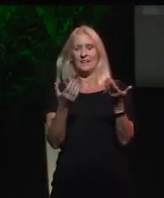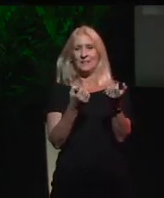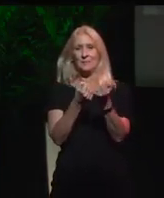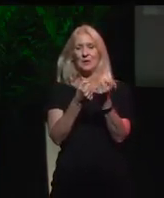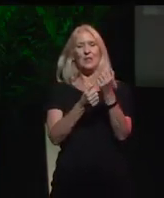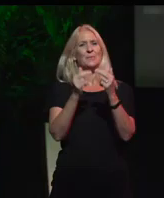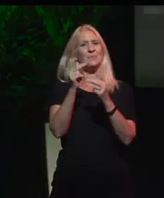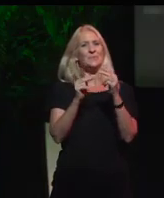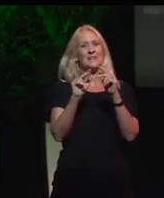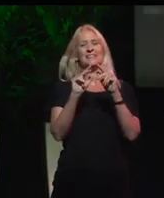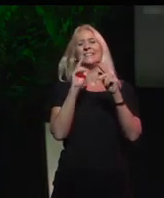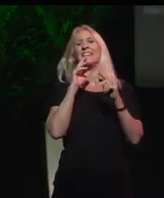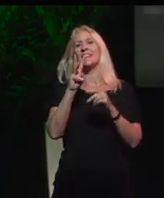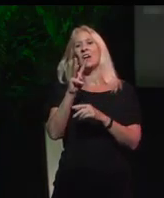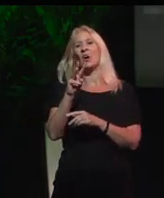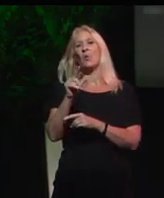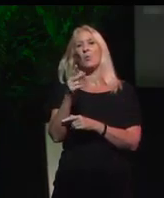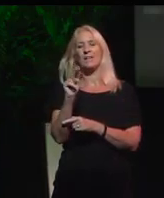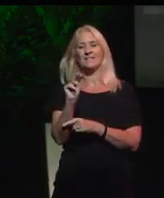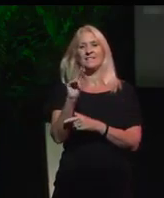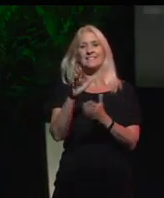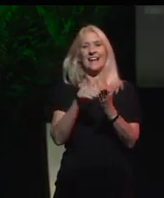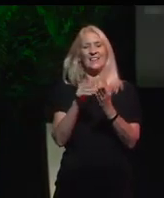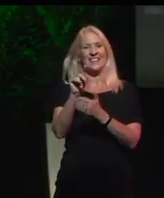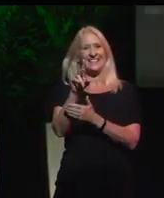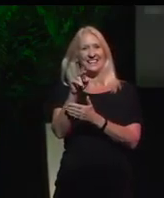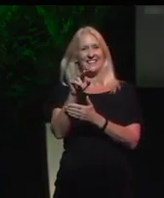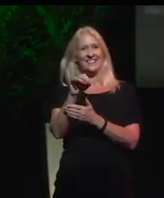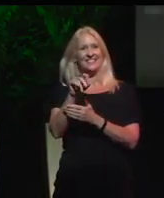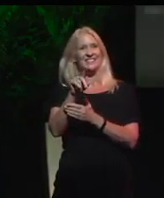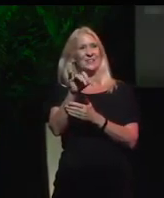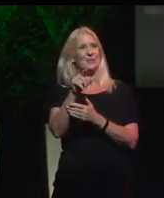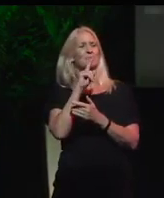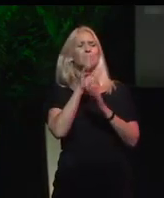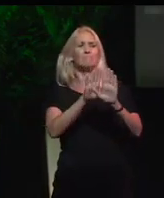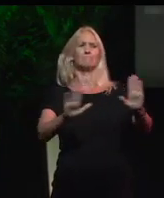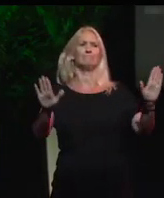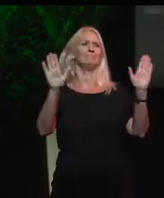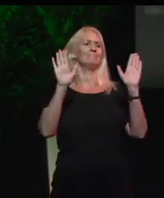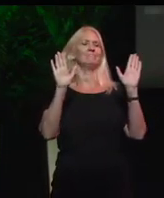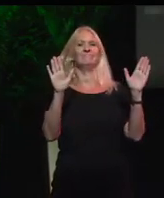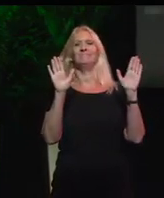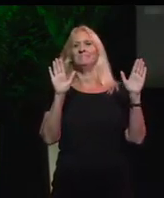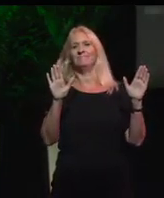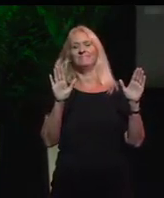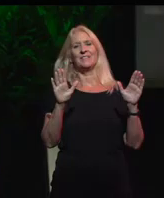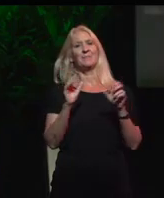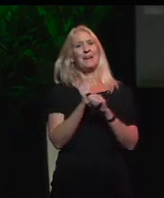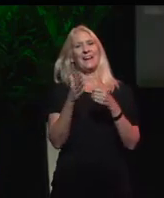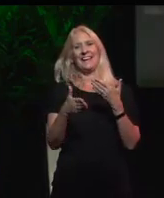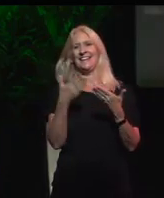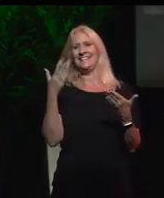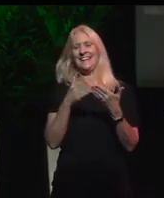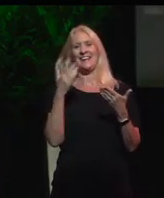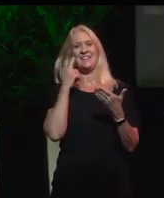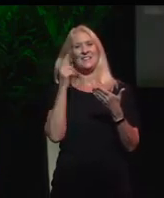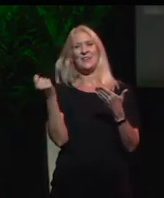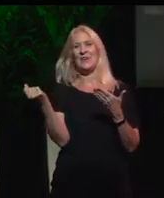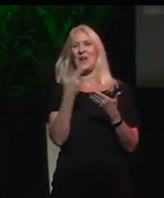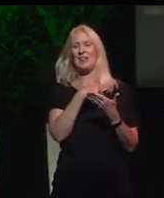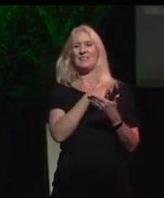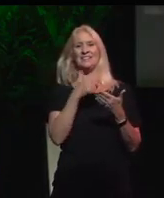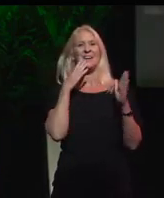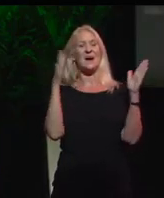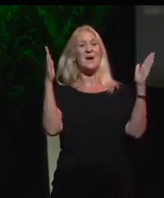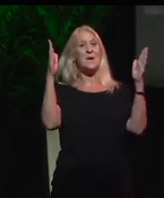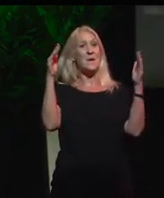the Wilson Center team and the TV studio crew. You all have been outstanding and have made this so easy for all of us. And I hope